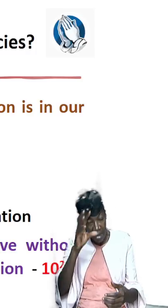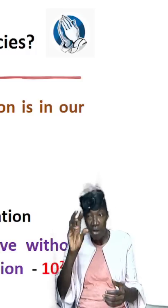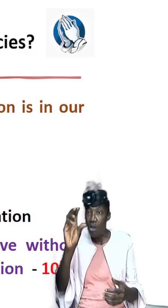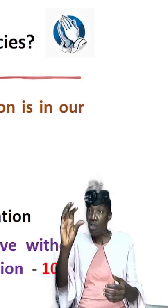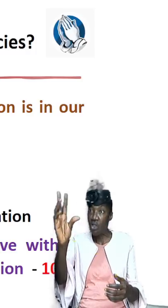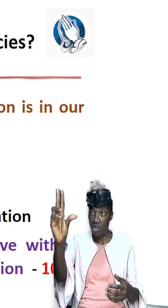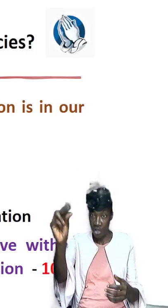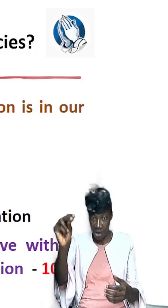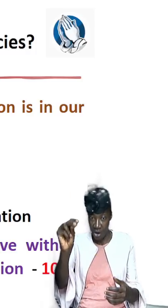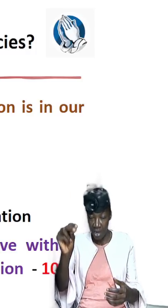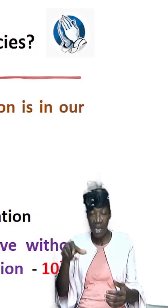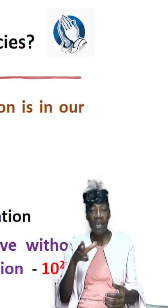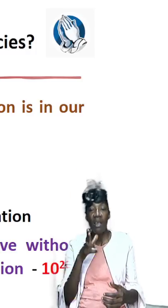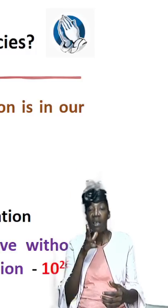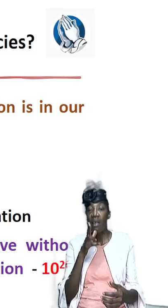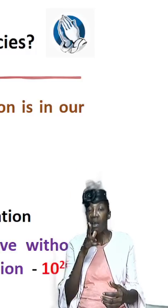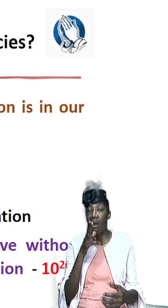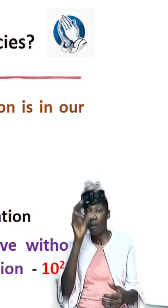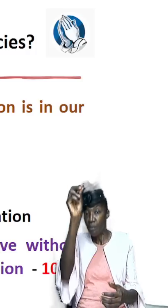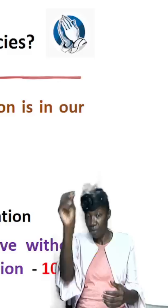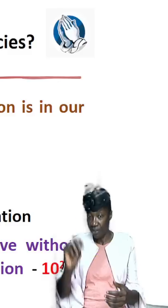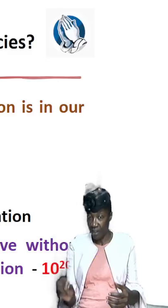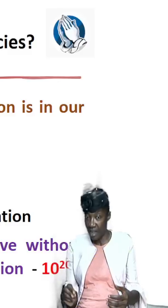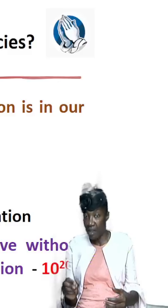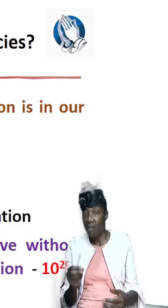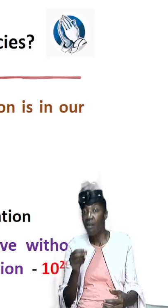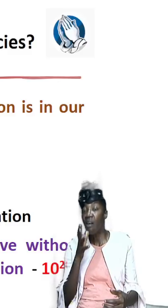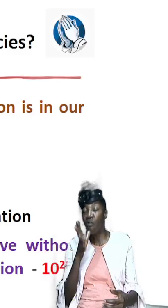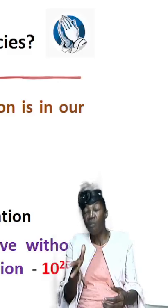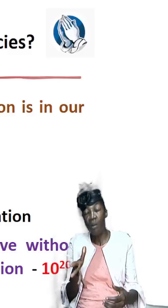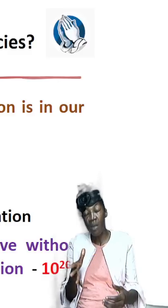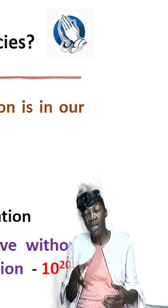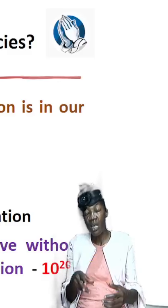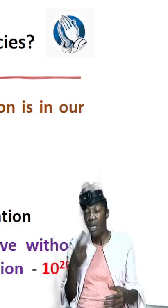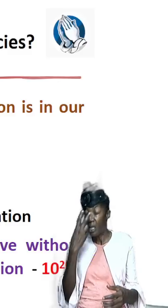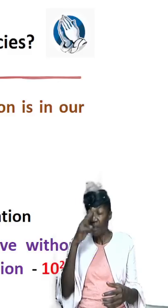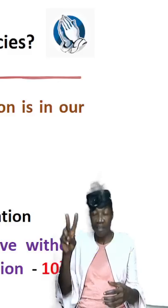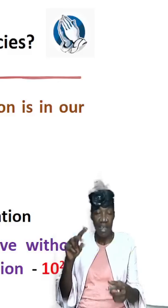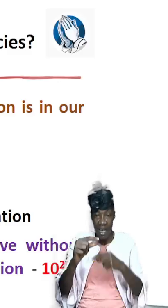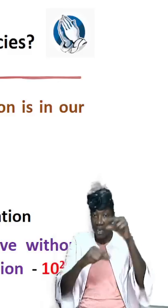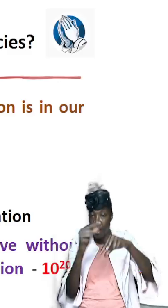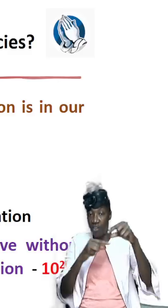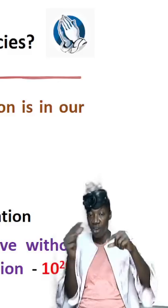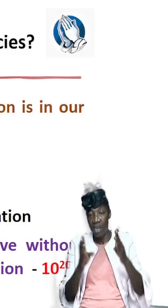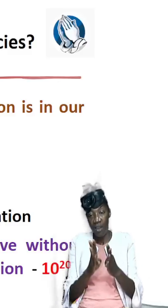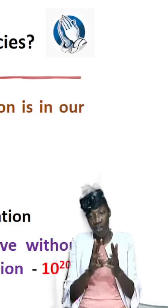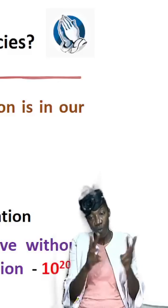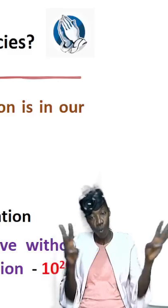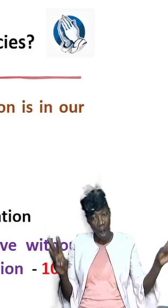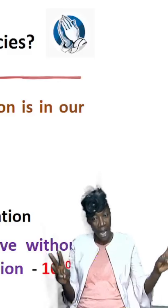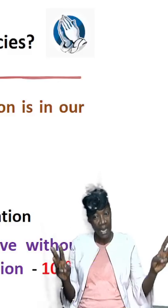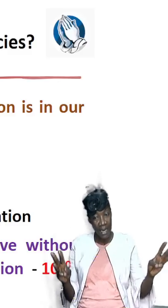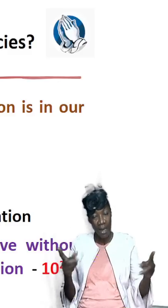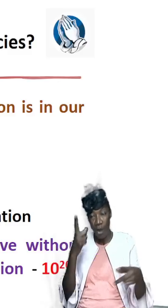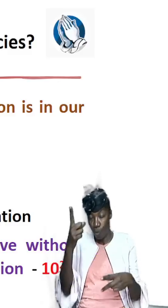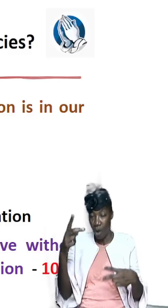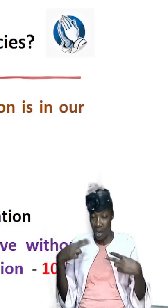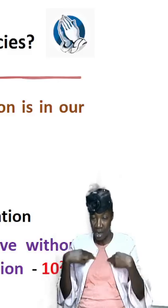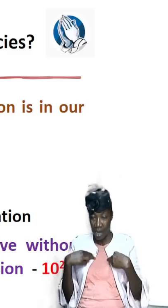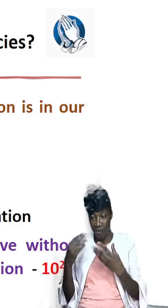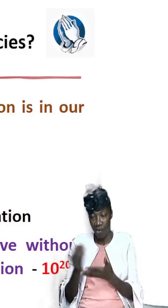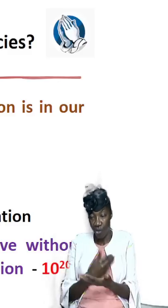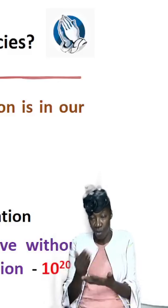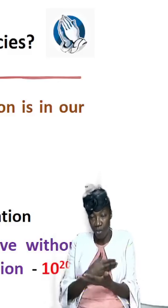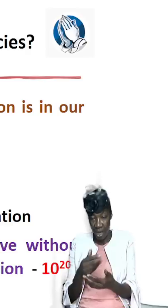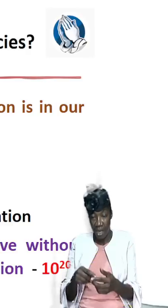neither mommy nor daddy you see in them, because the gene pool is so wide. One of them can have something with their toe